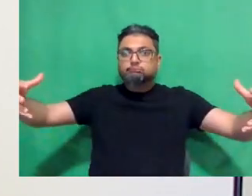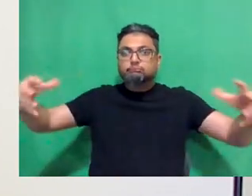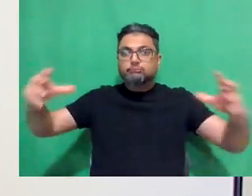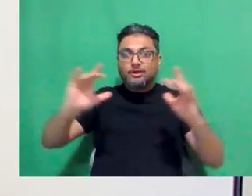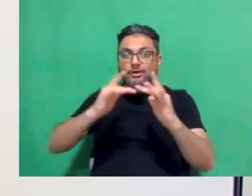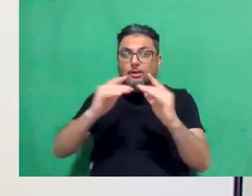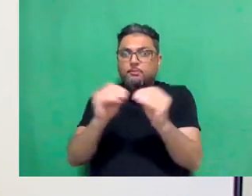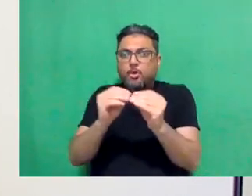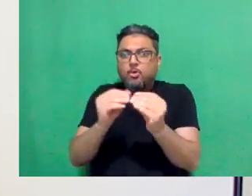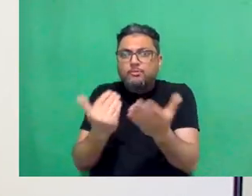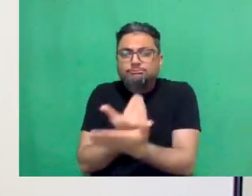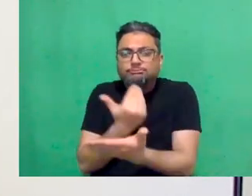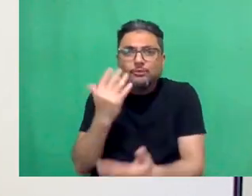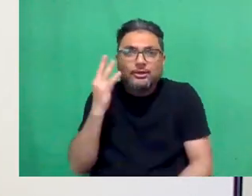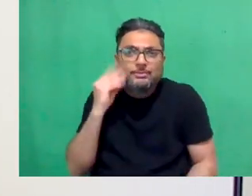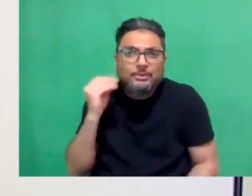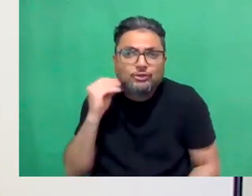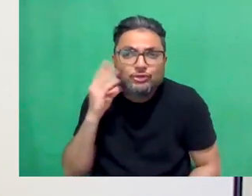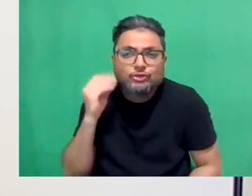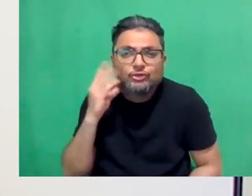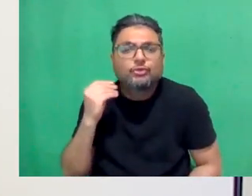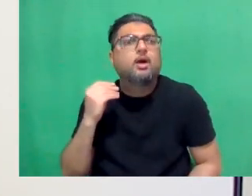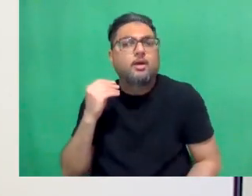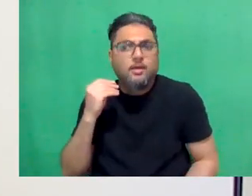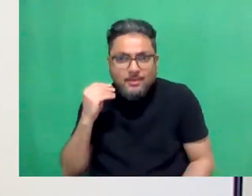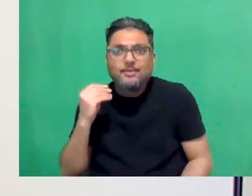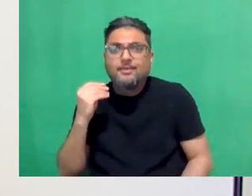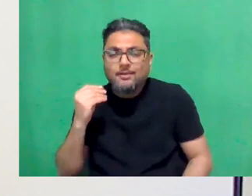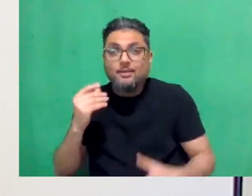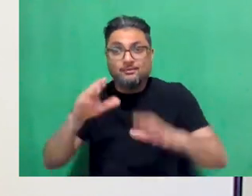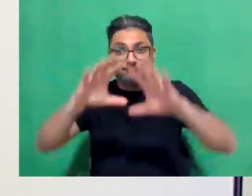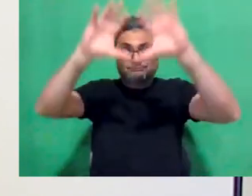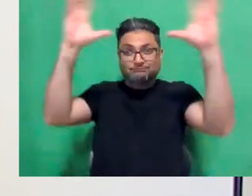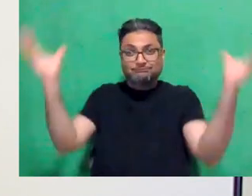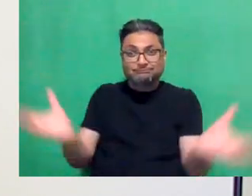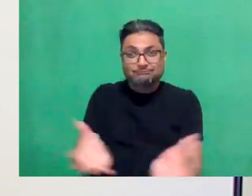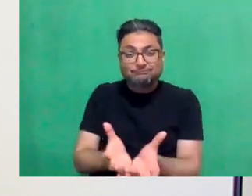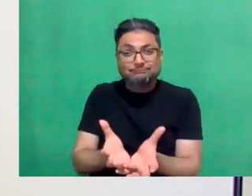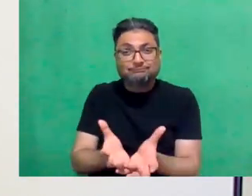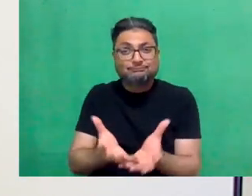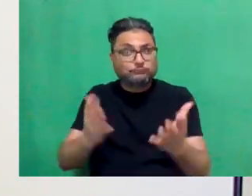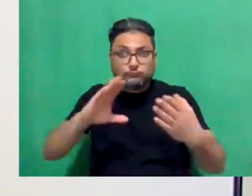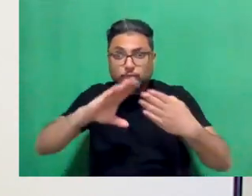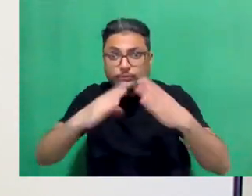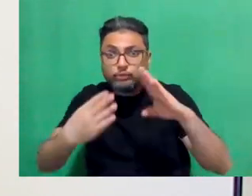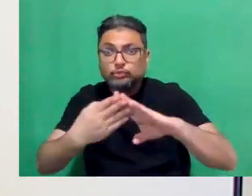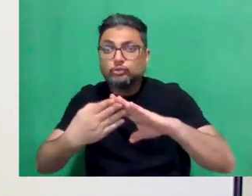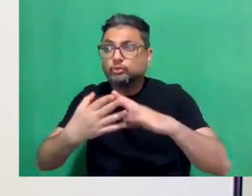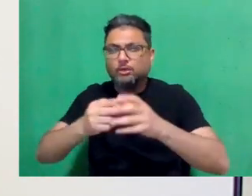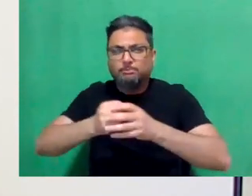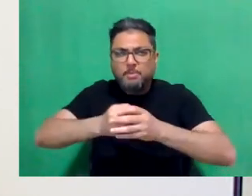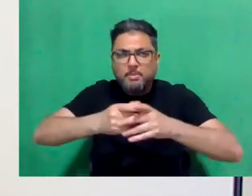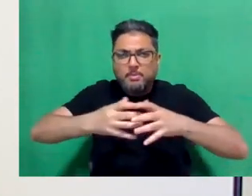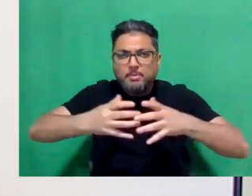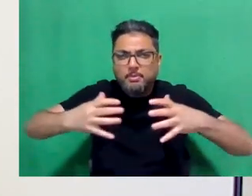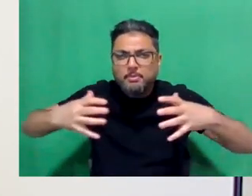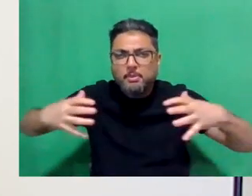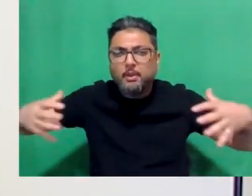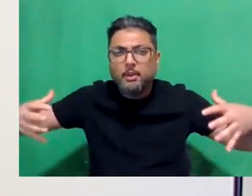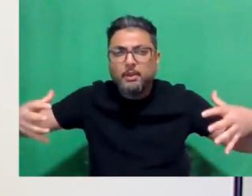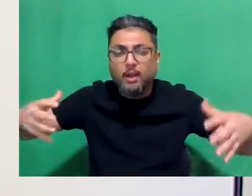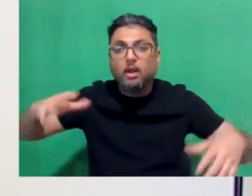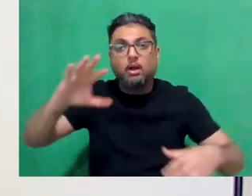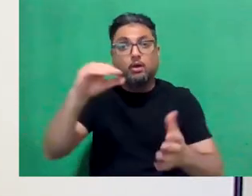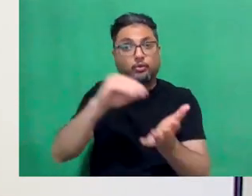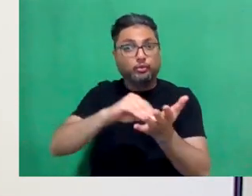and expanded GBC's global community in exciting new ways. They did all of that, and so will you.